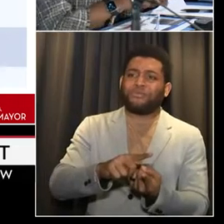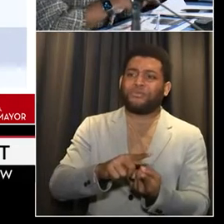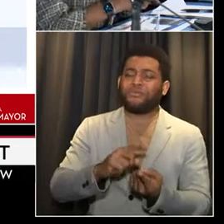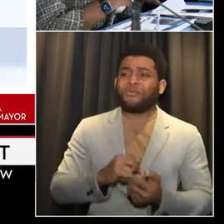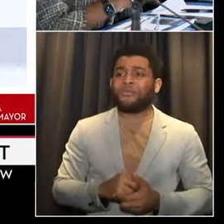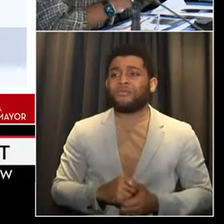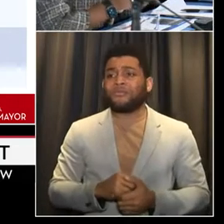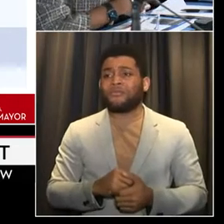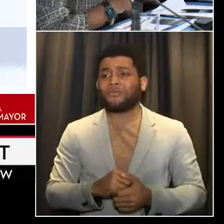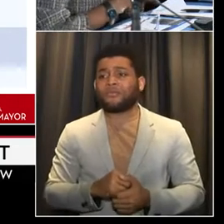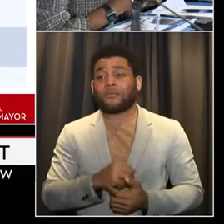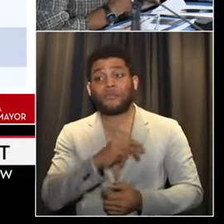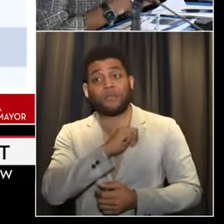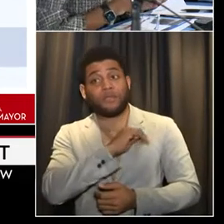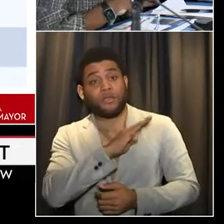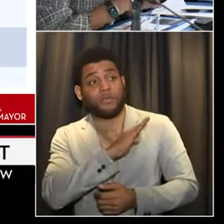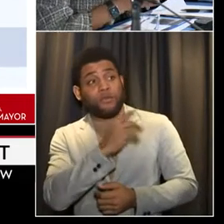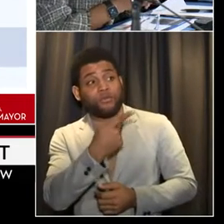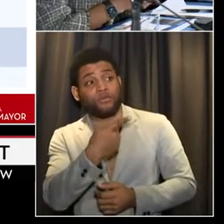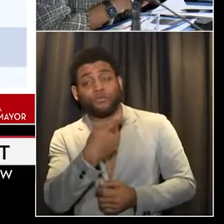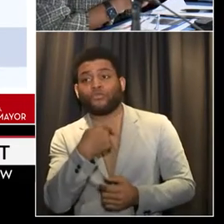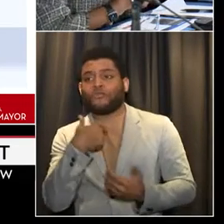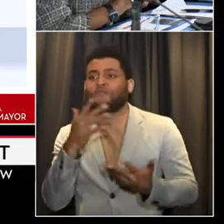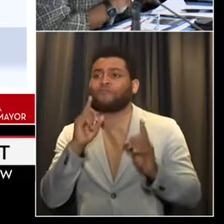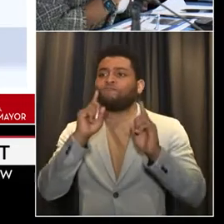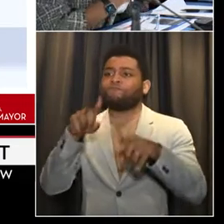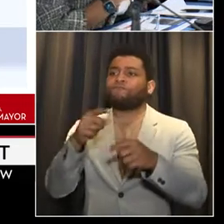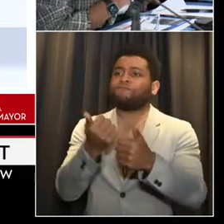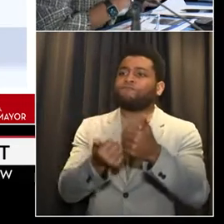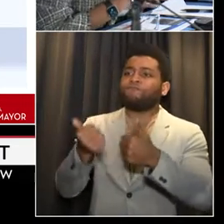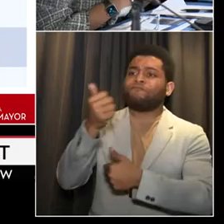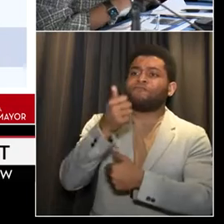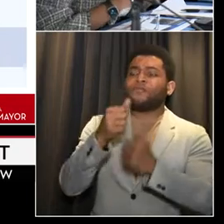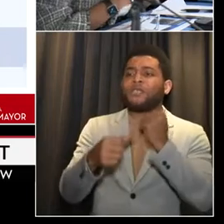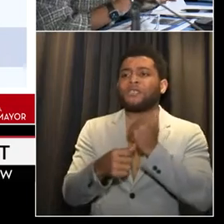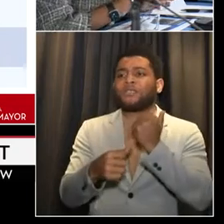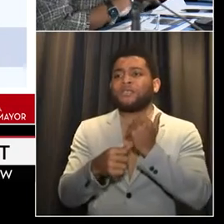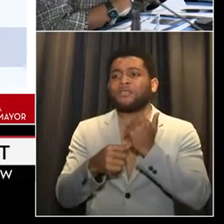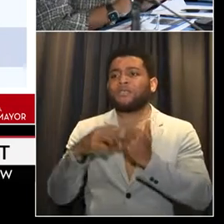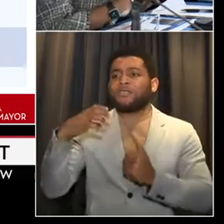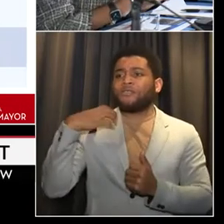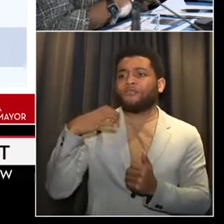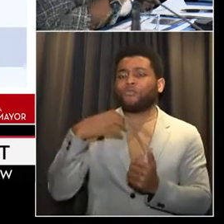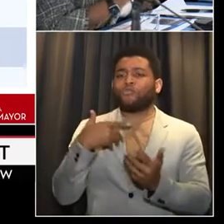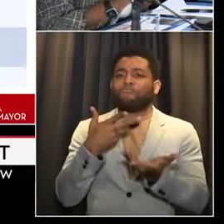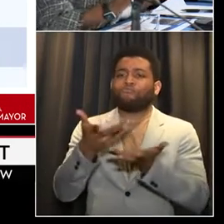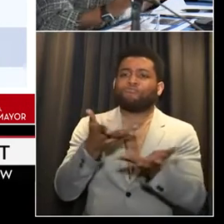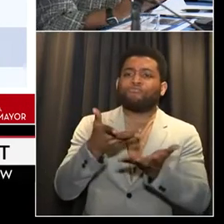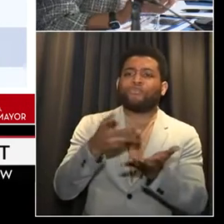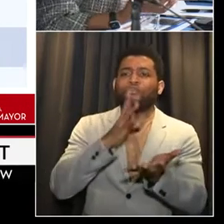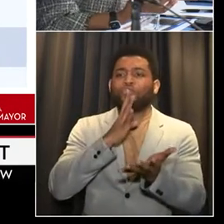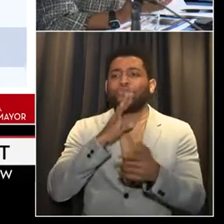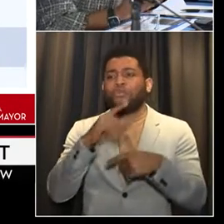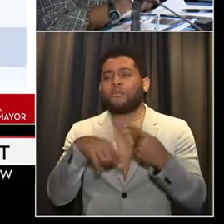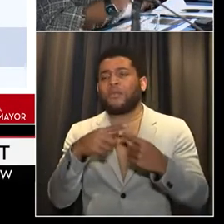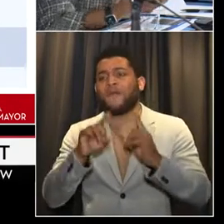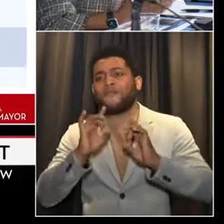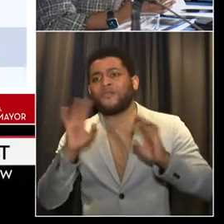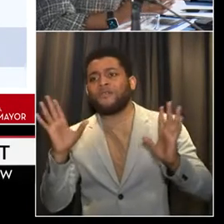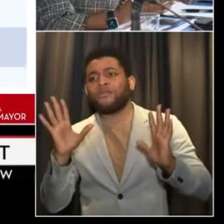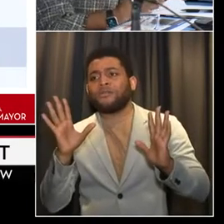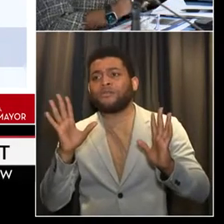Assistant Chief and to talk about the tragic events yesterday, and one of the things Chief Carroll said is that